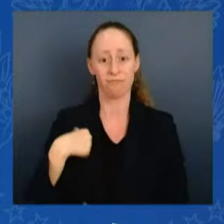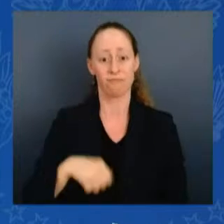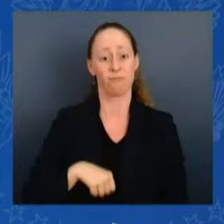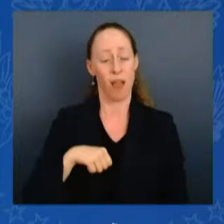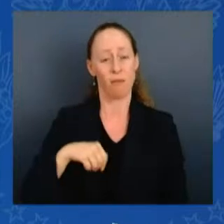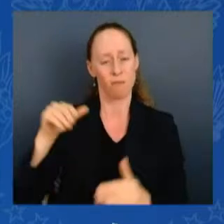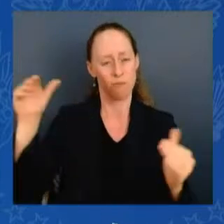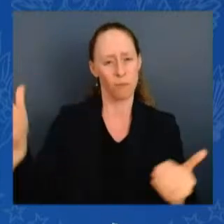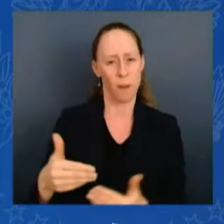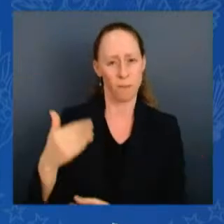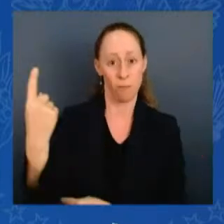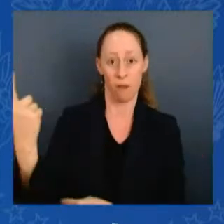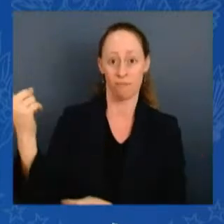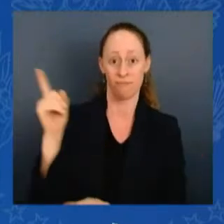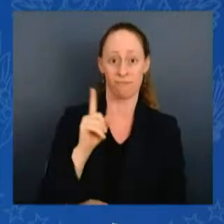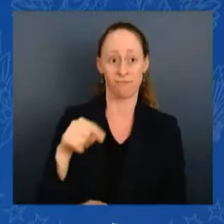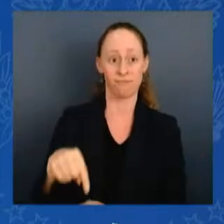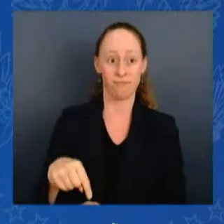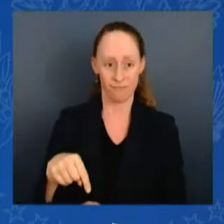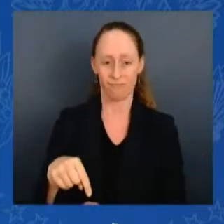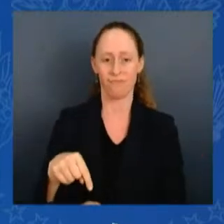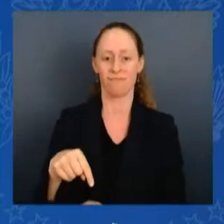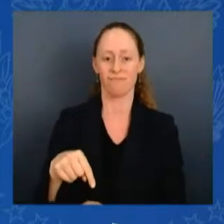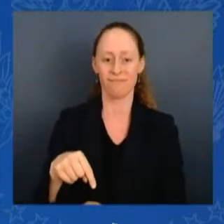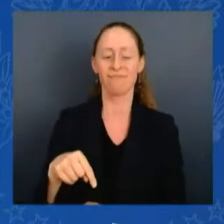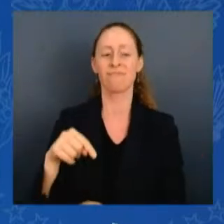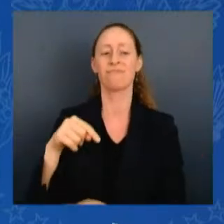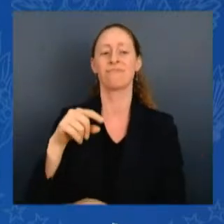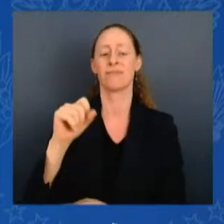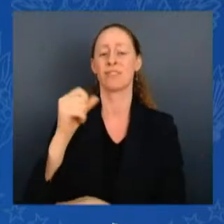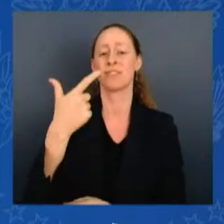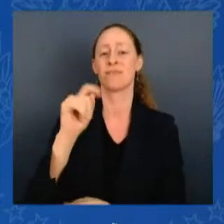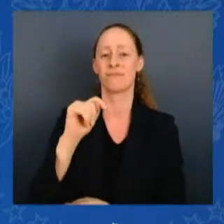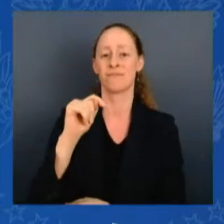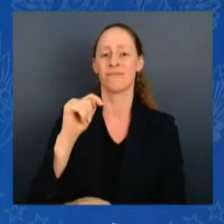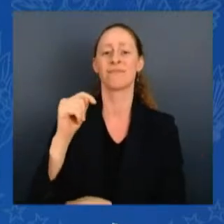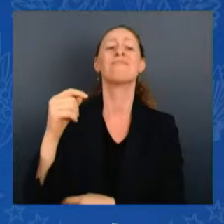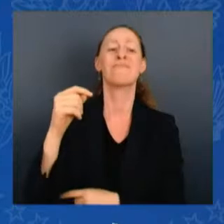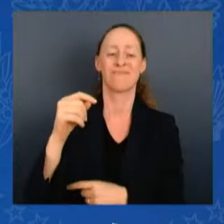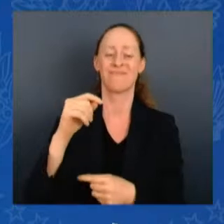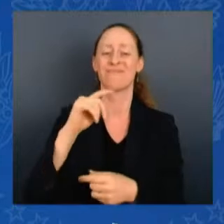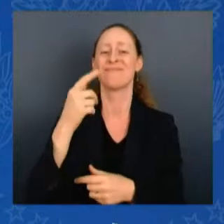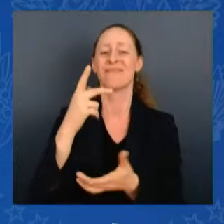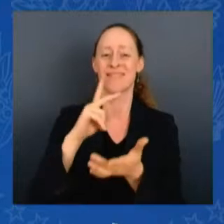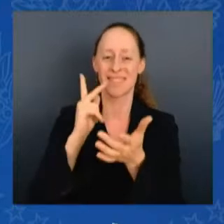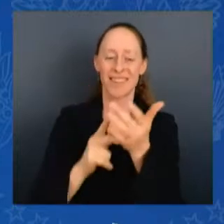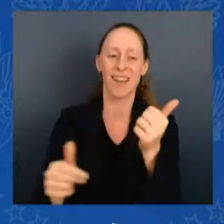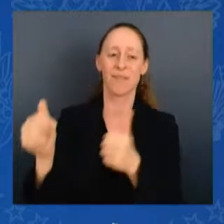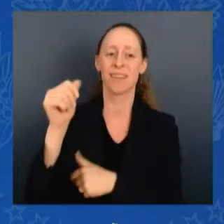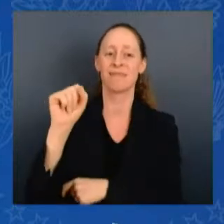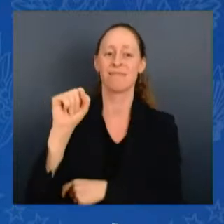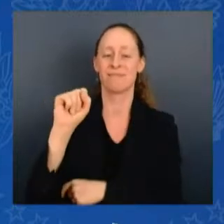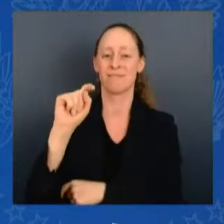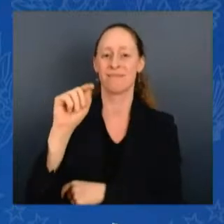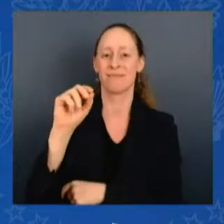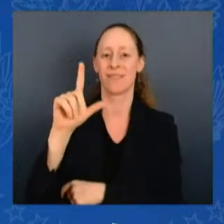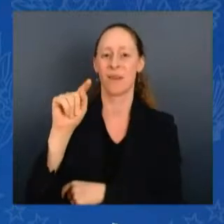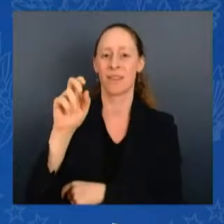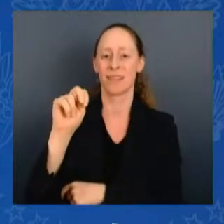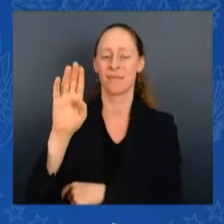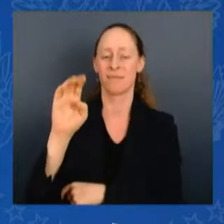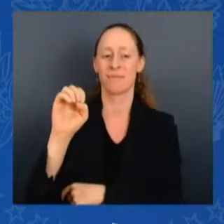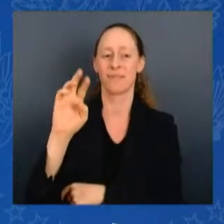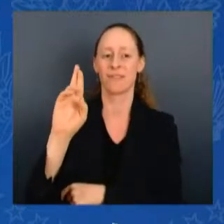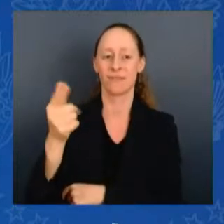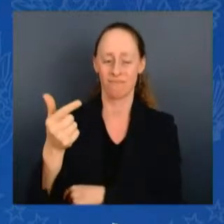General Jens Stoltenberg, a distinguished leader who has shaped the course of NATO's history. Secretary General Stoltenberg